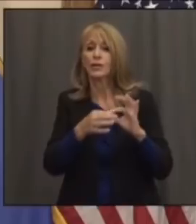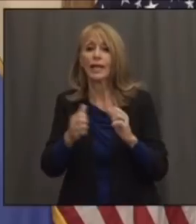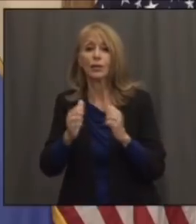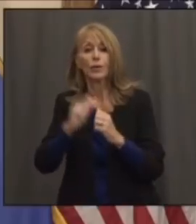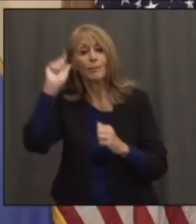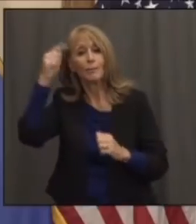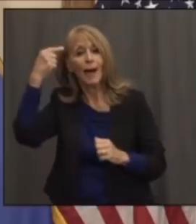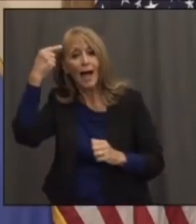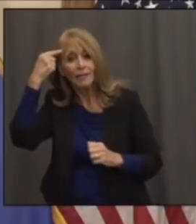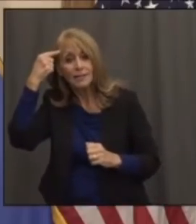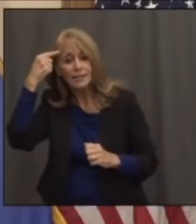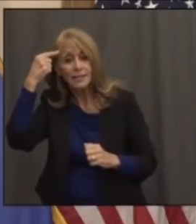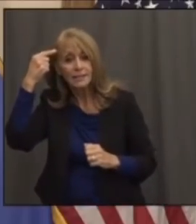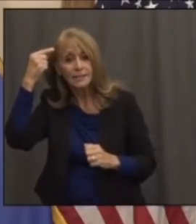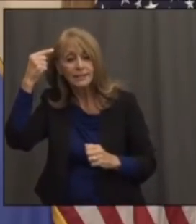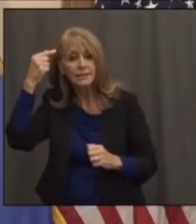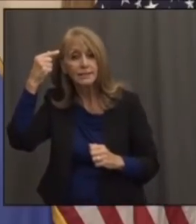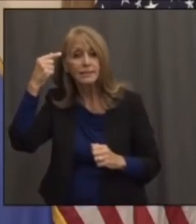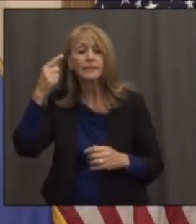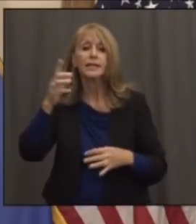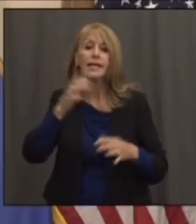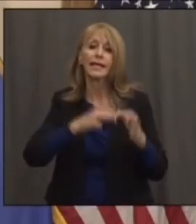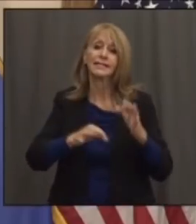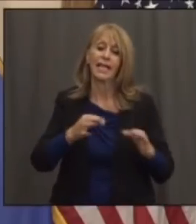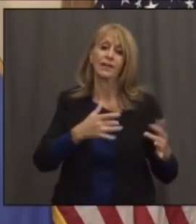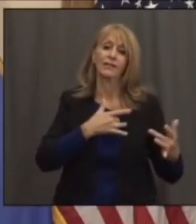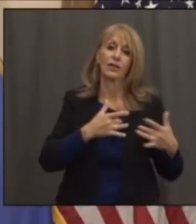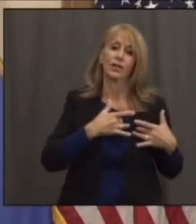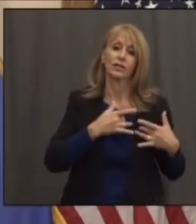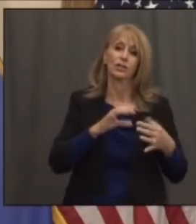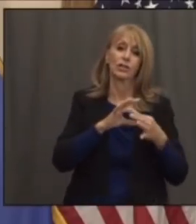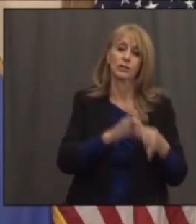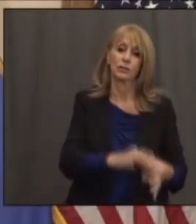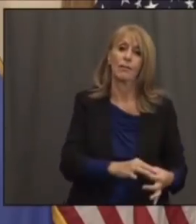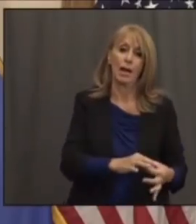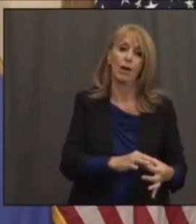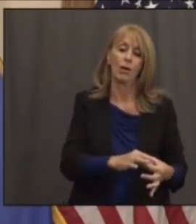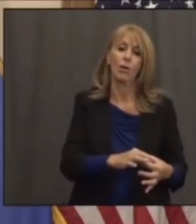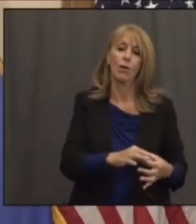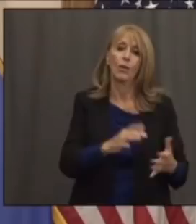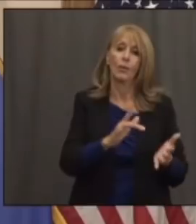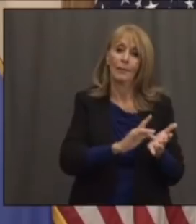politicization as opposed to perhaps just general concerns about a new vaccine?